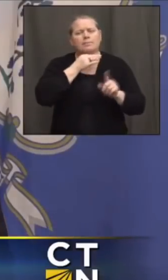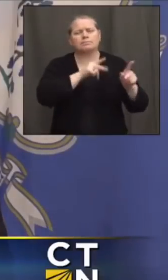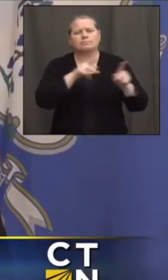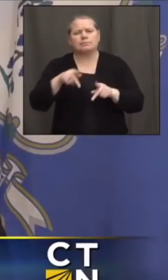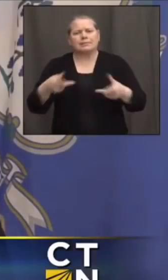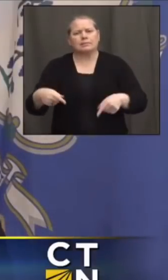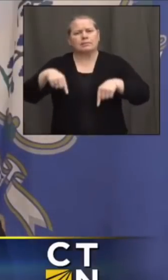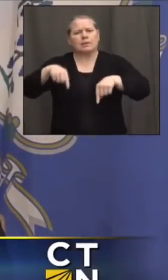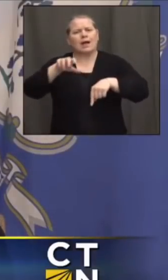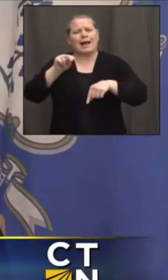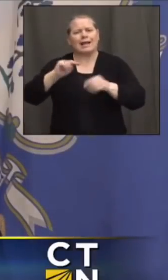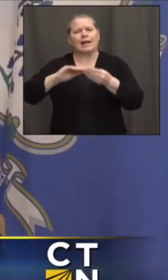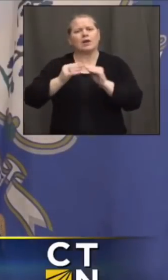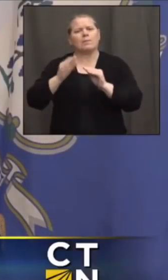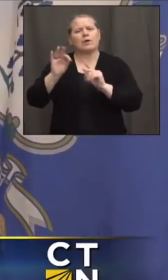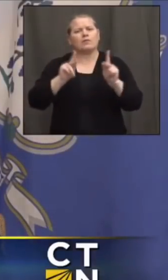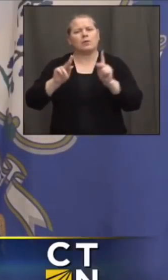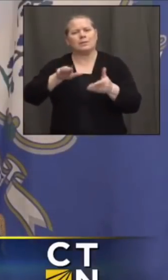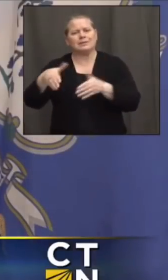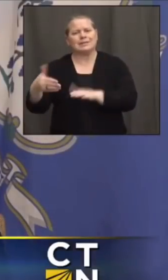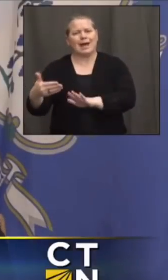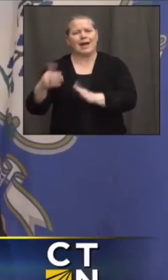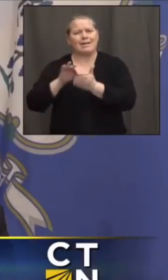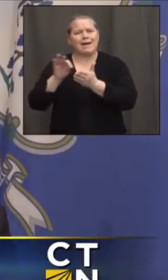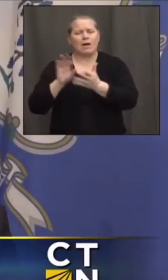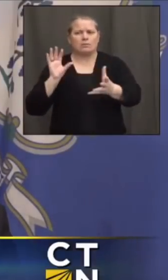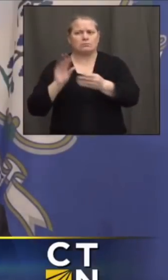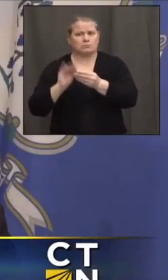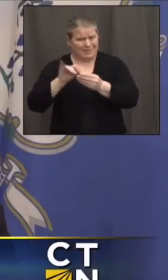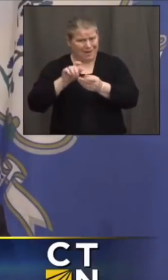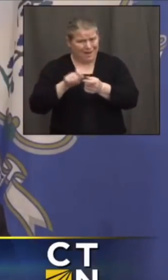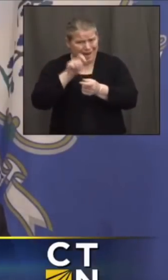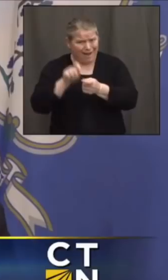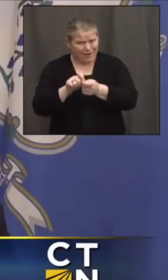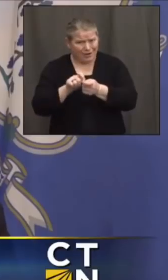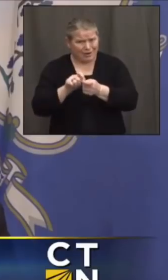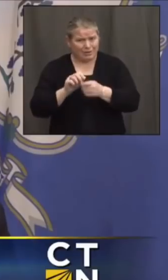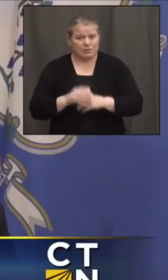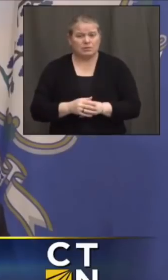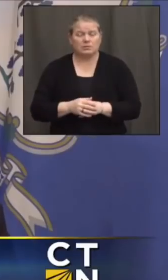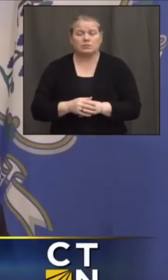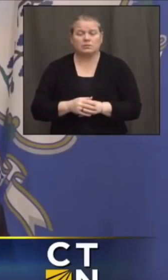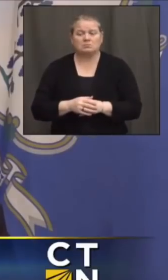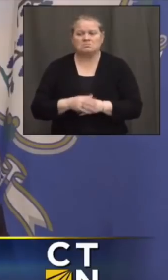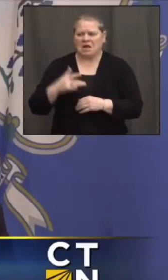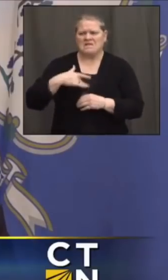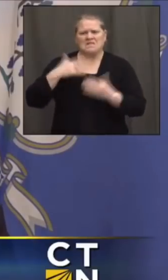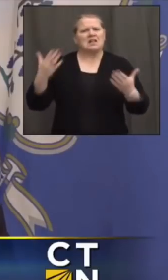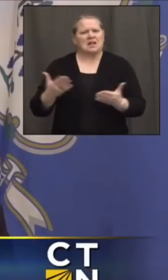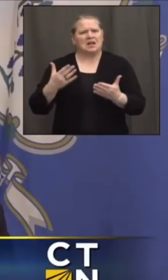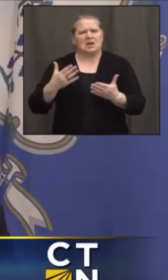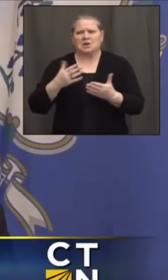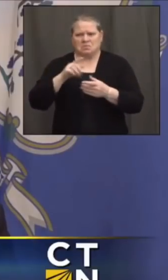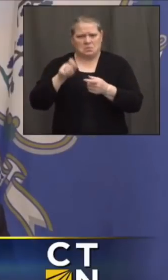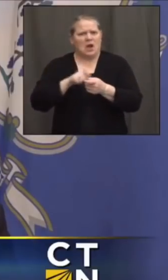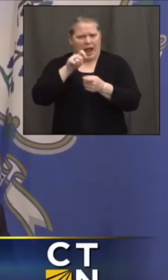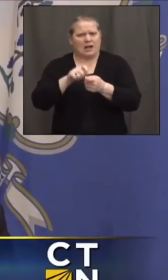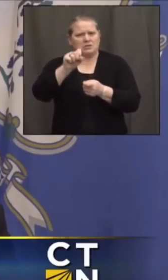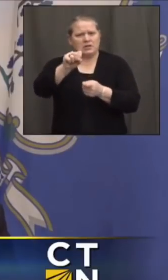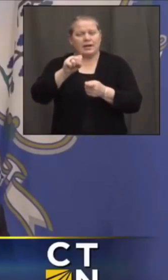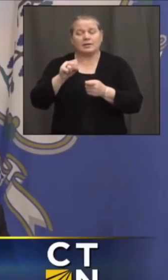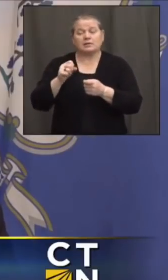Connecticut, we're very accurate. Early on, if it was COVID related, we said it was a COVID death.